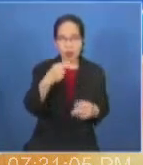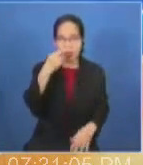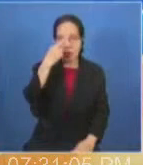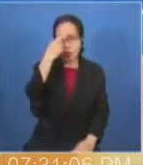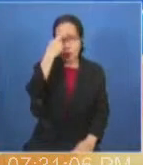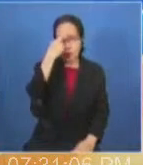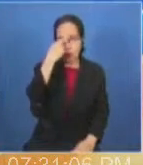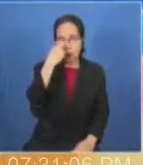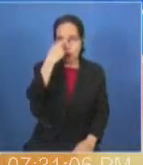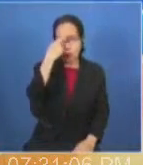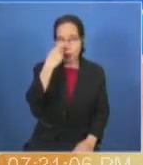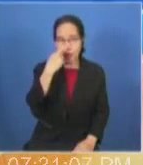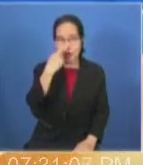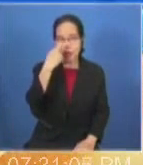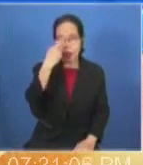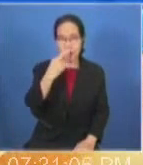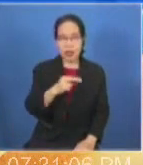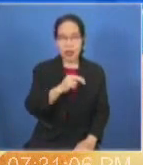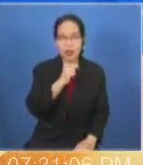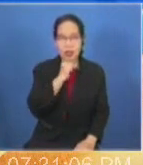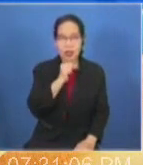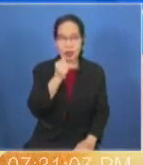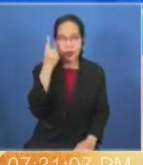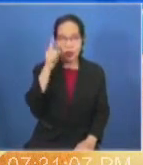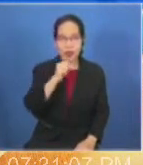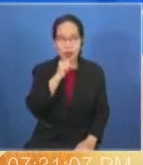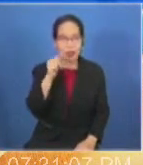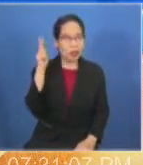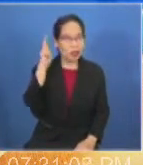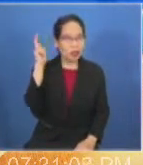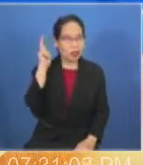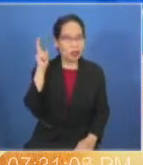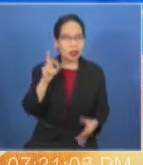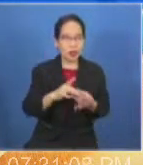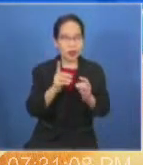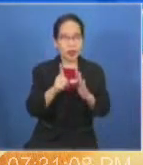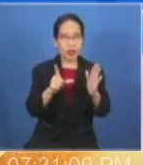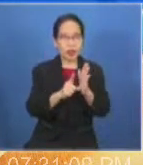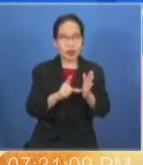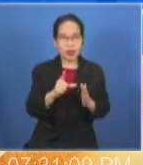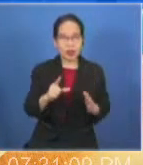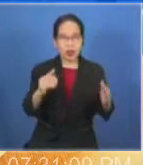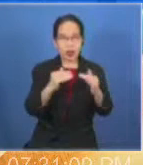Romans, "For not the hearers of the law are just before God,